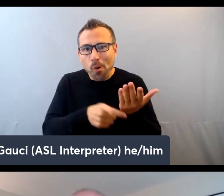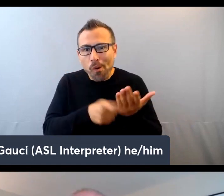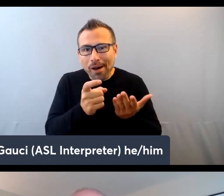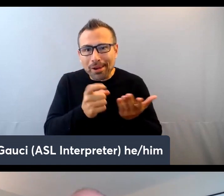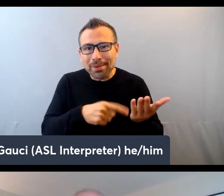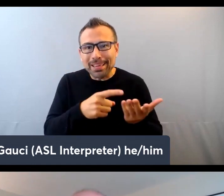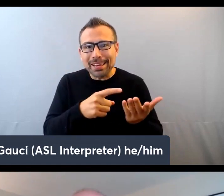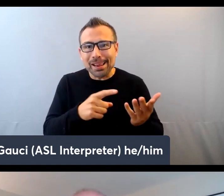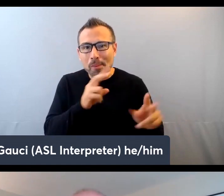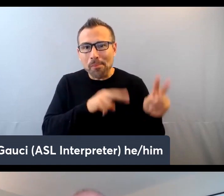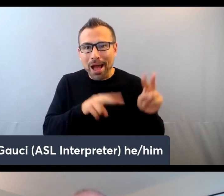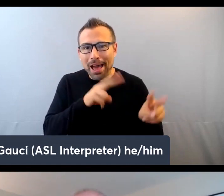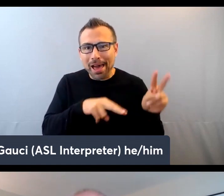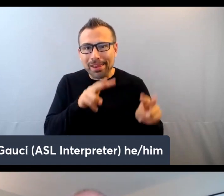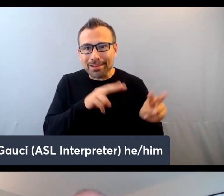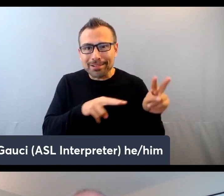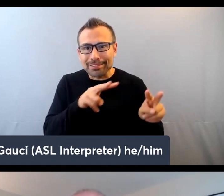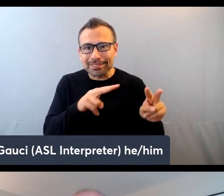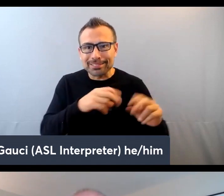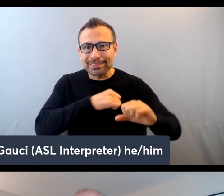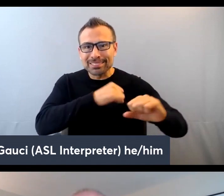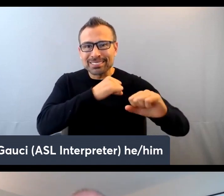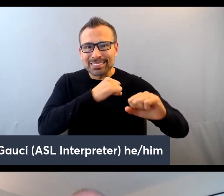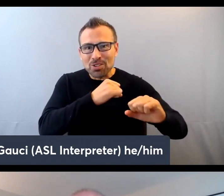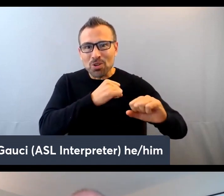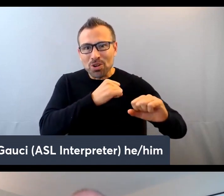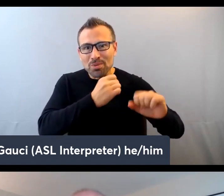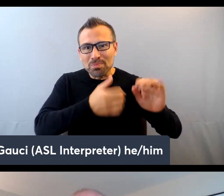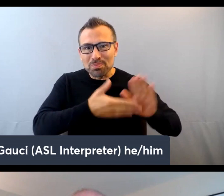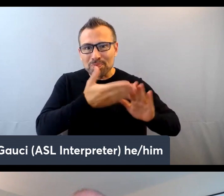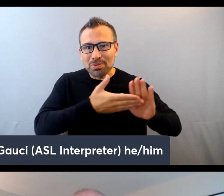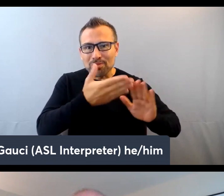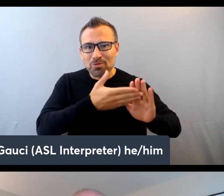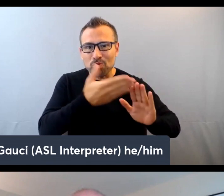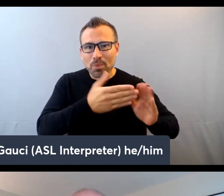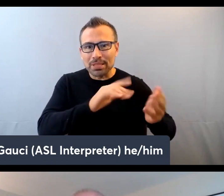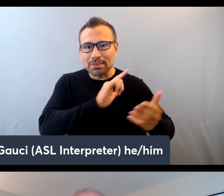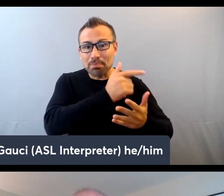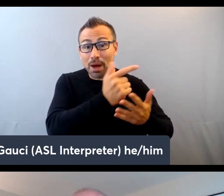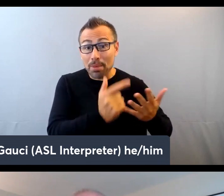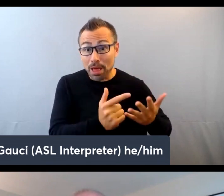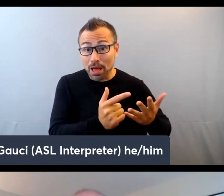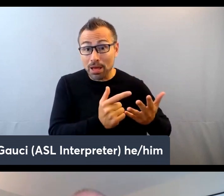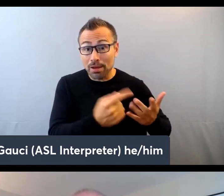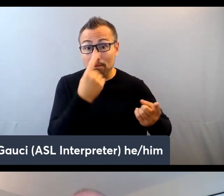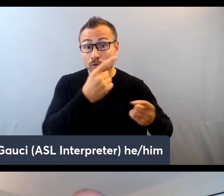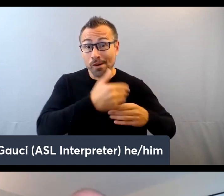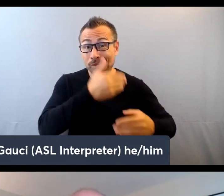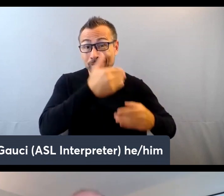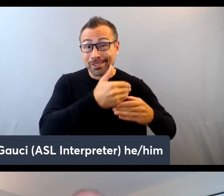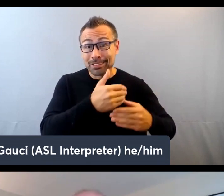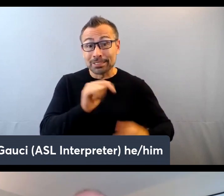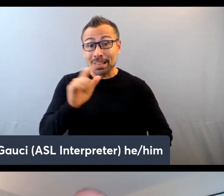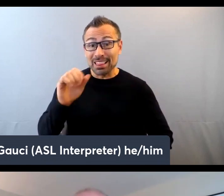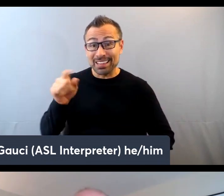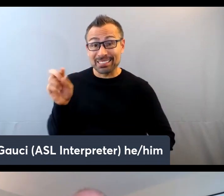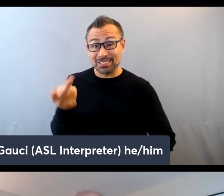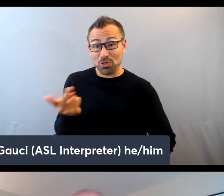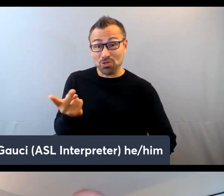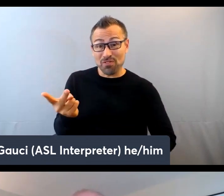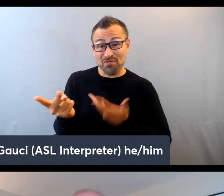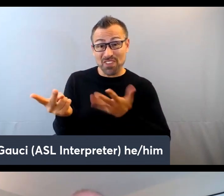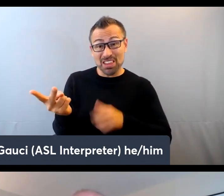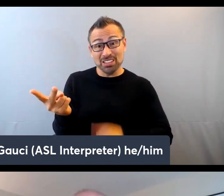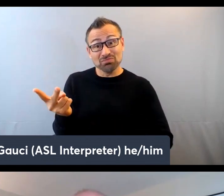automated, monitored, secure, performant pipeline for Windows and Linux, Android